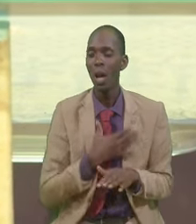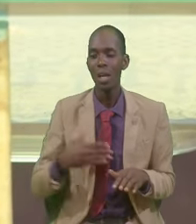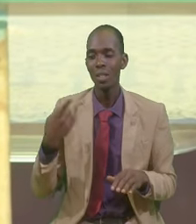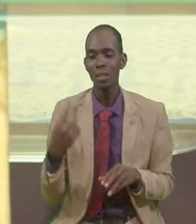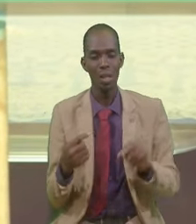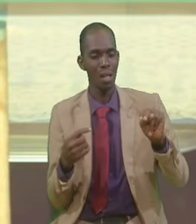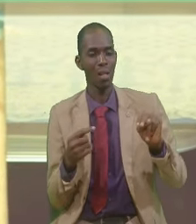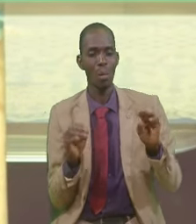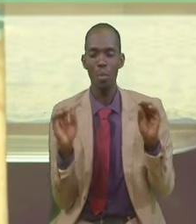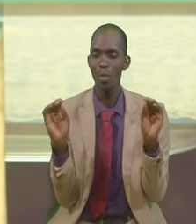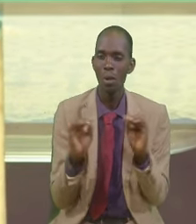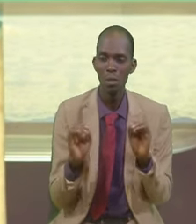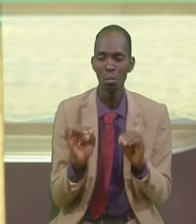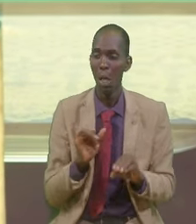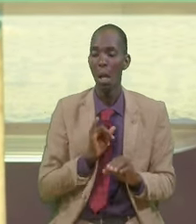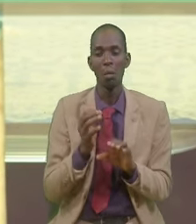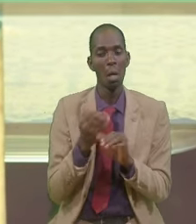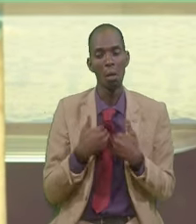And in nothingness, I have nothing.